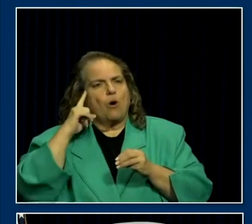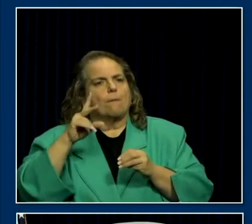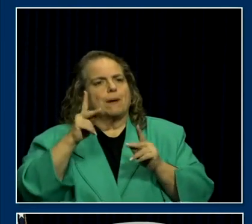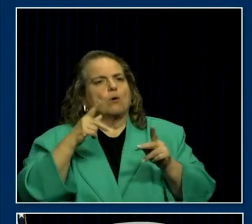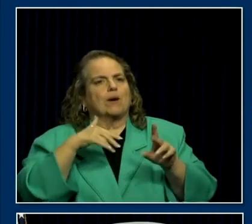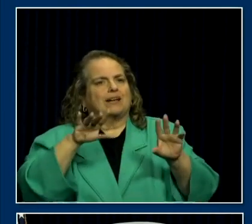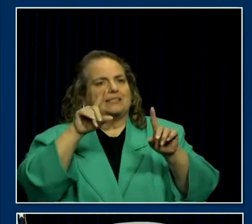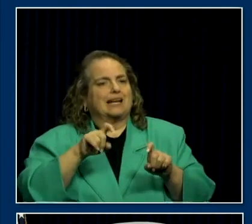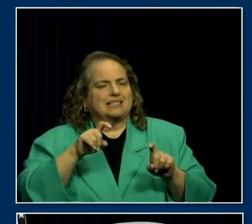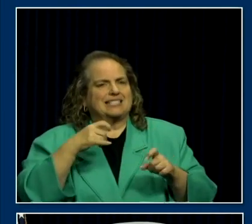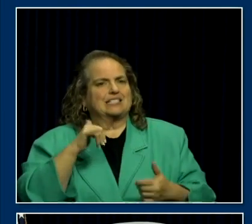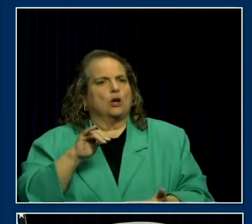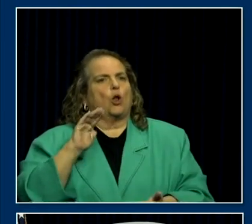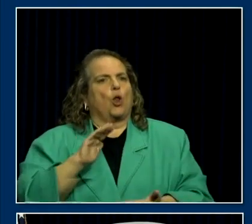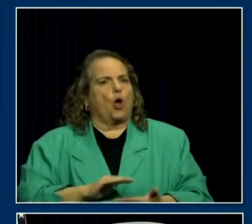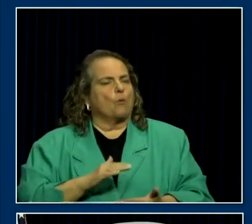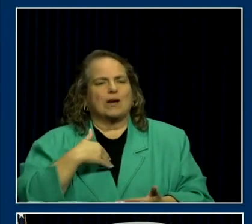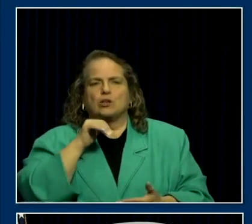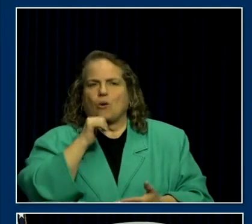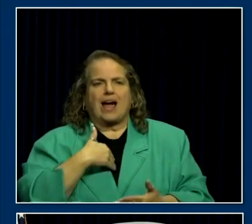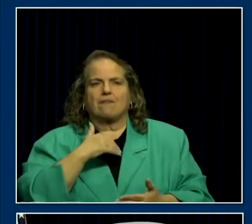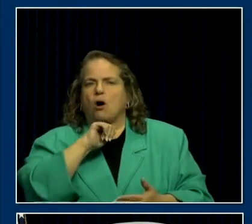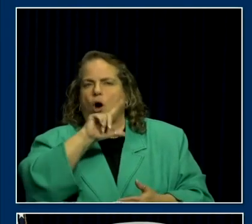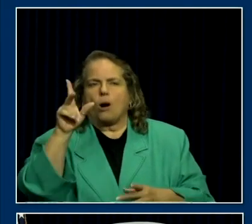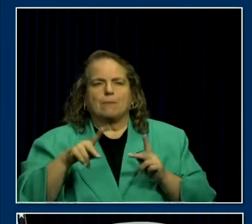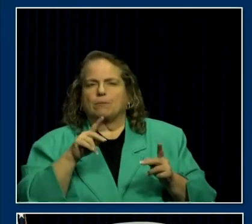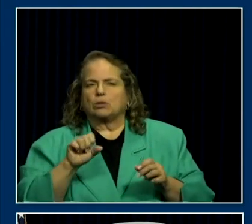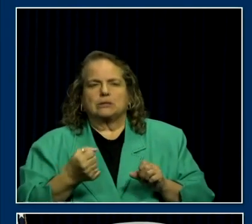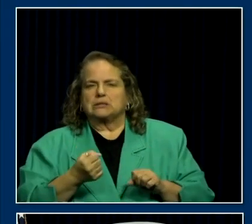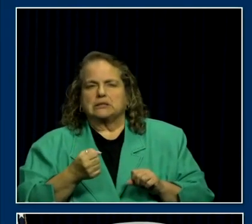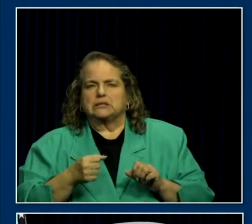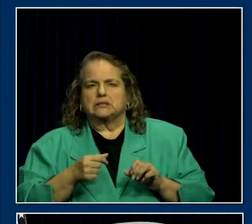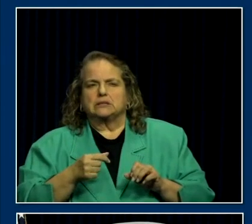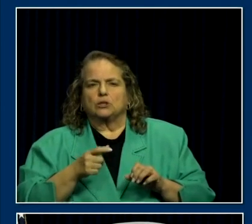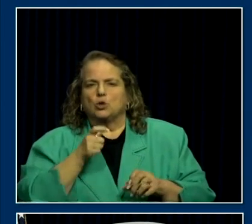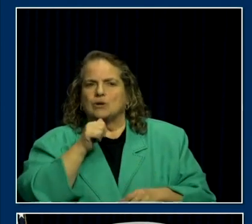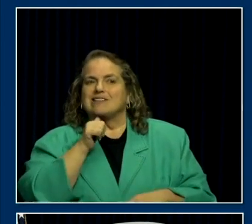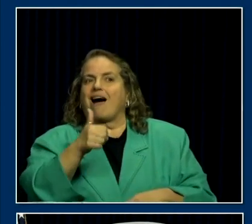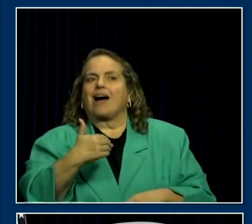getting everybody's negatives, but we are working on it. We believe that number is well over